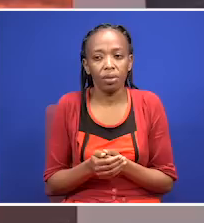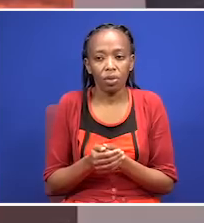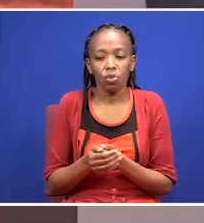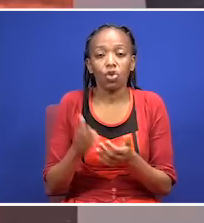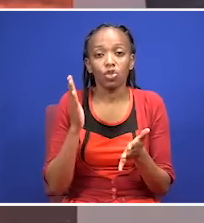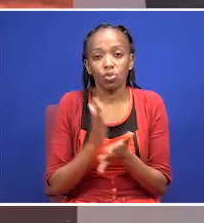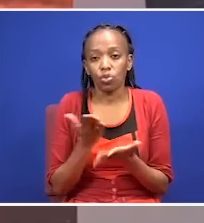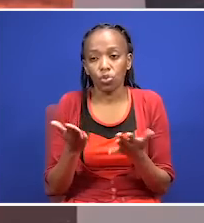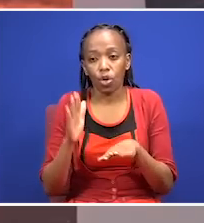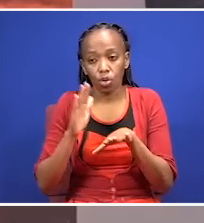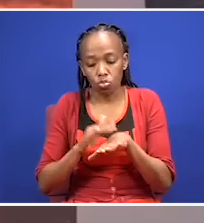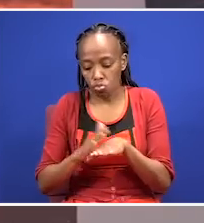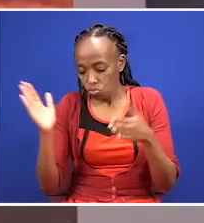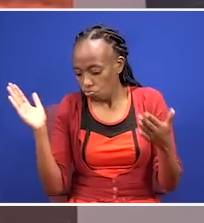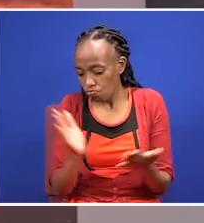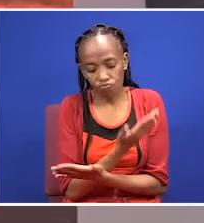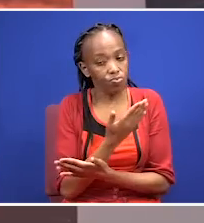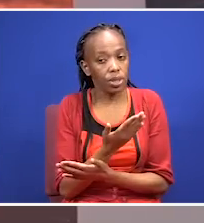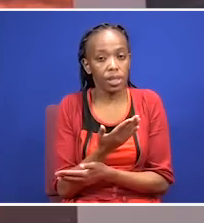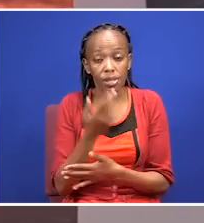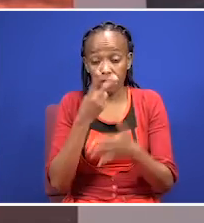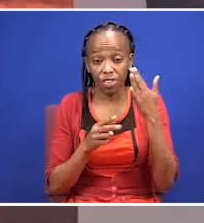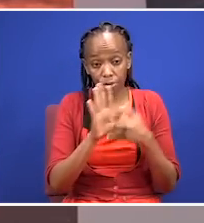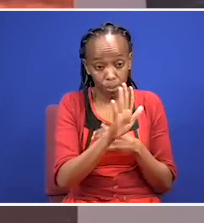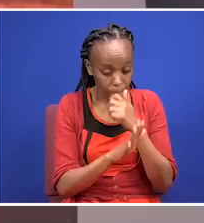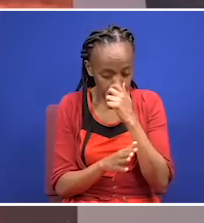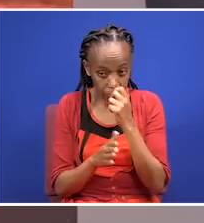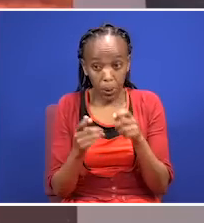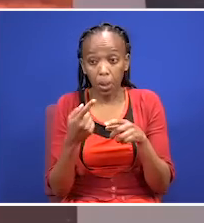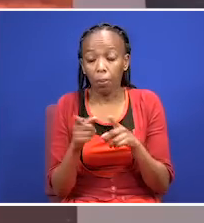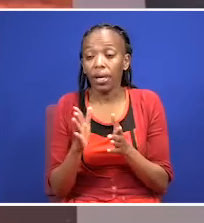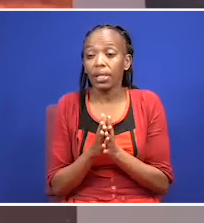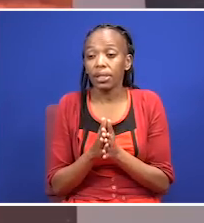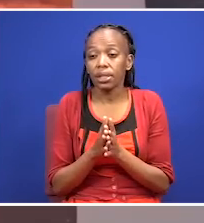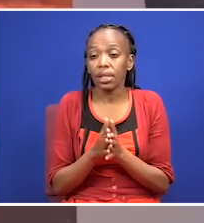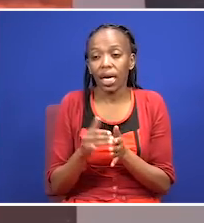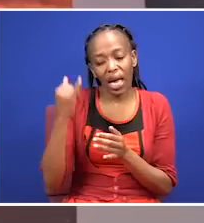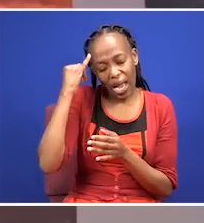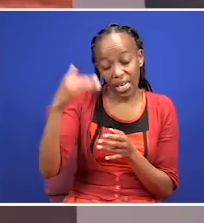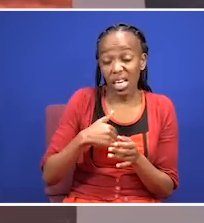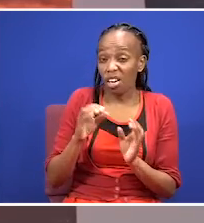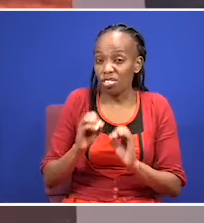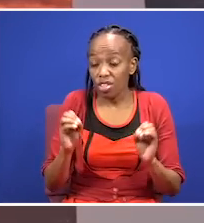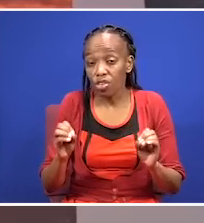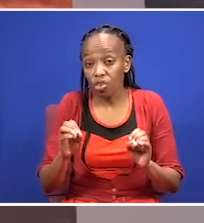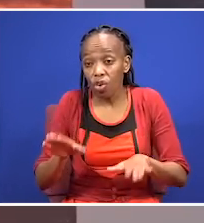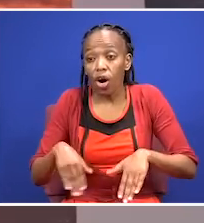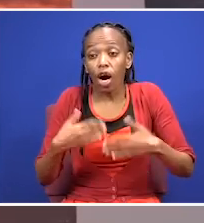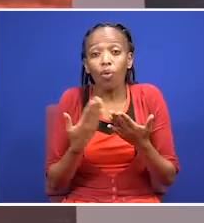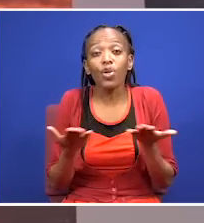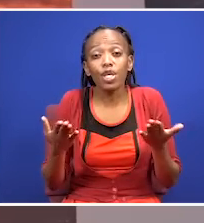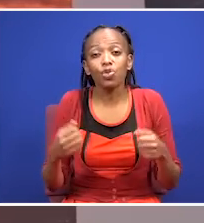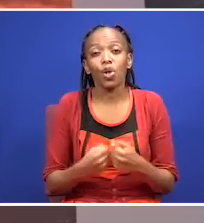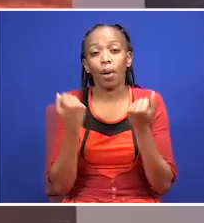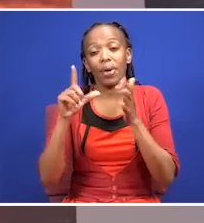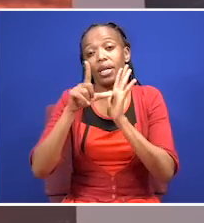was actually good riddance in their view by the way they had no idea how this was